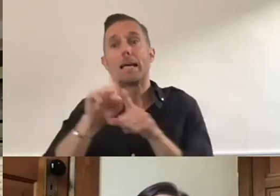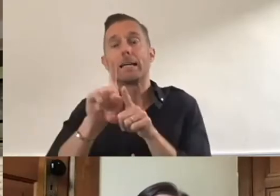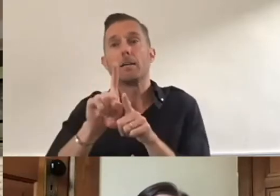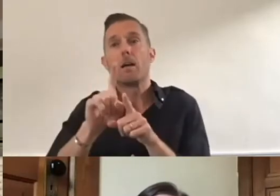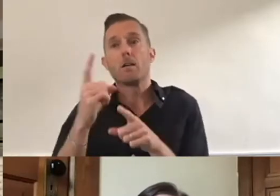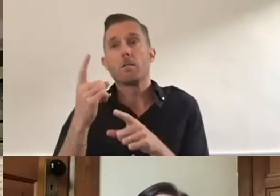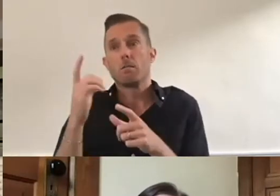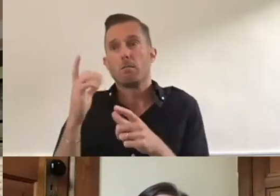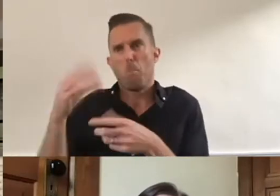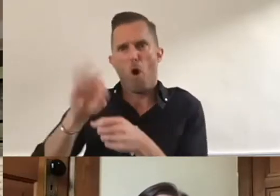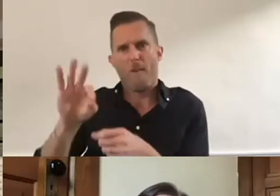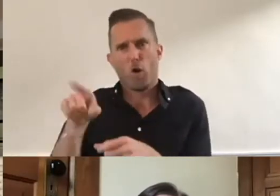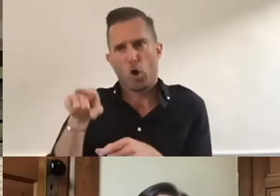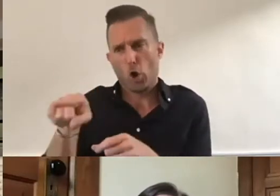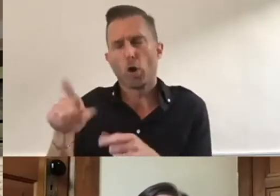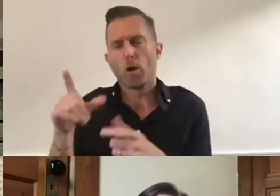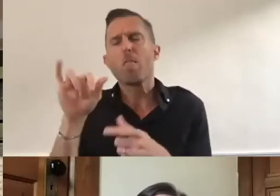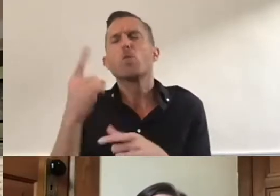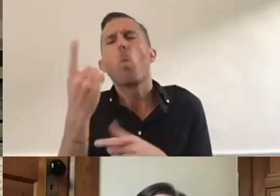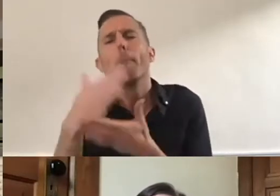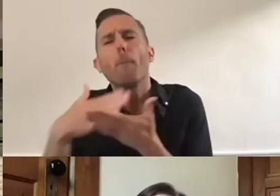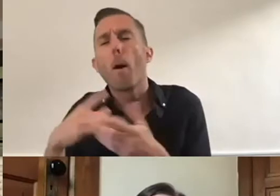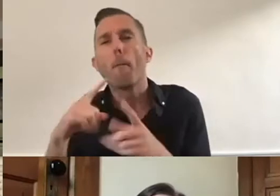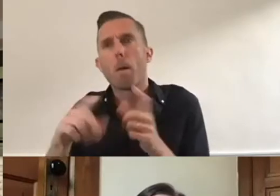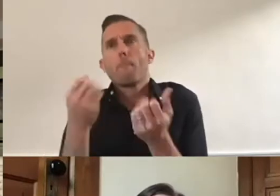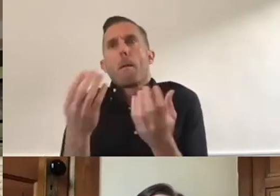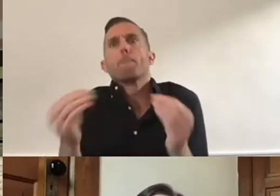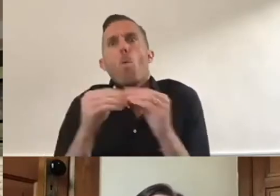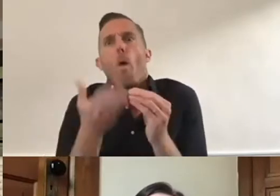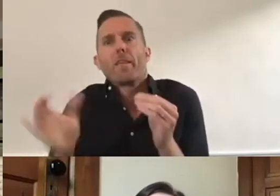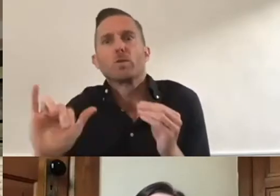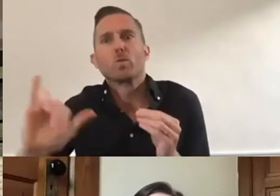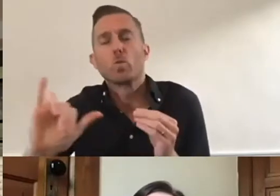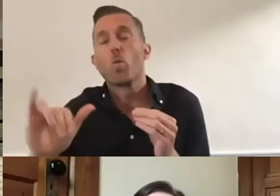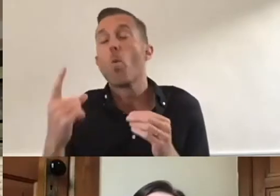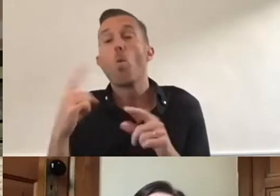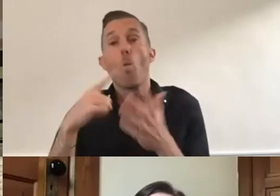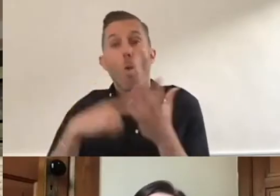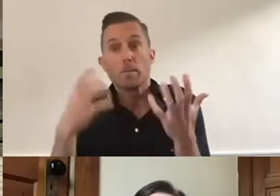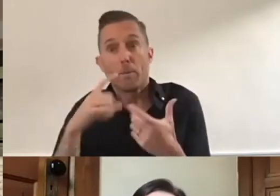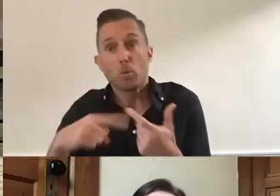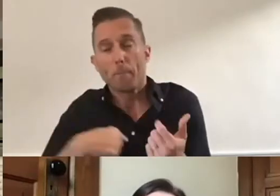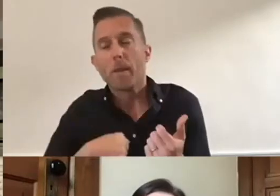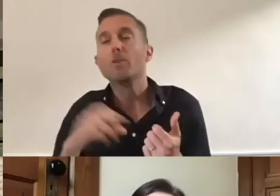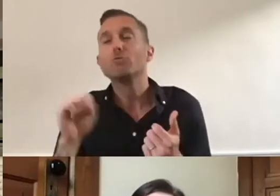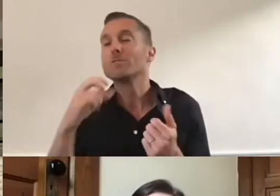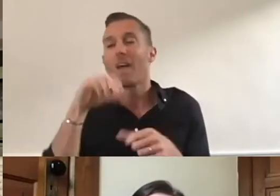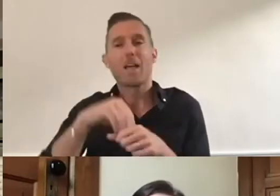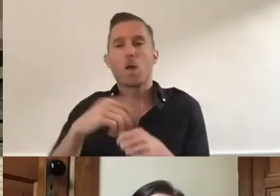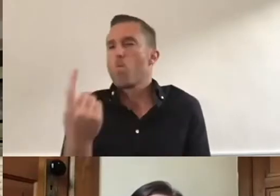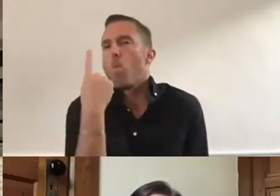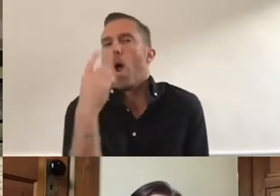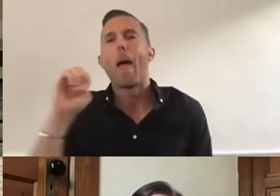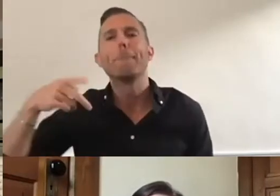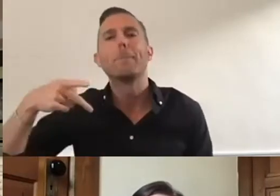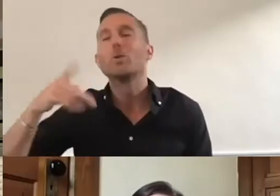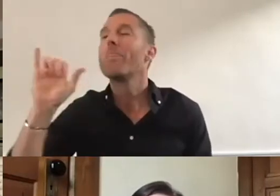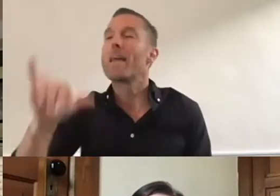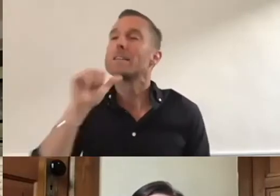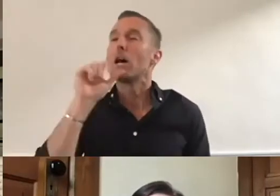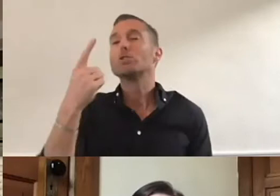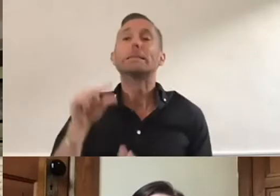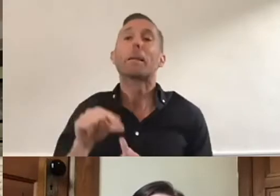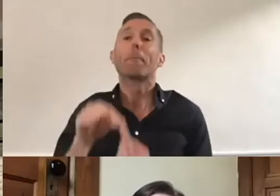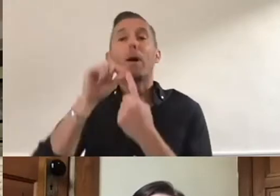that. And the most amazing thing too is that she's not just in one episode. It's not just a special episode introducing her